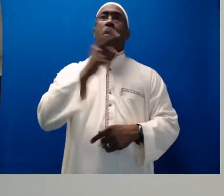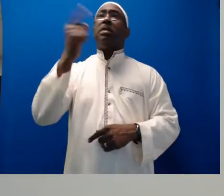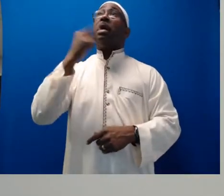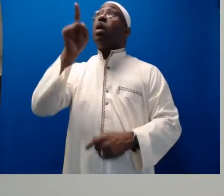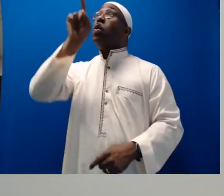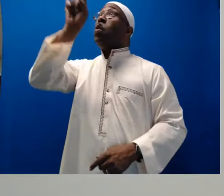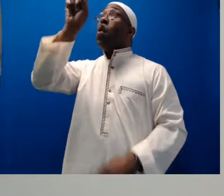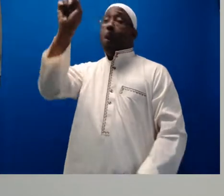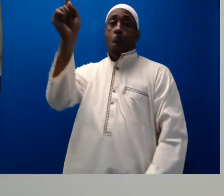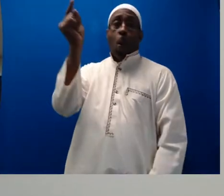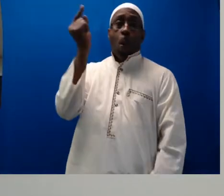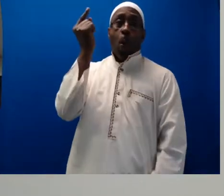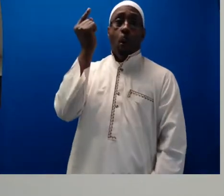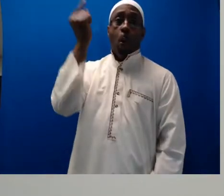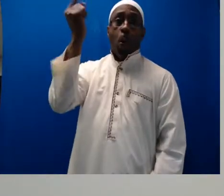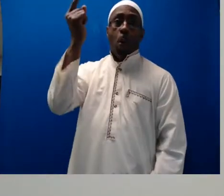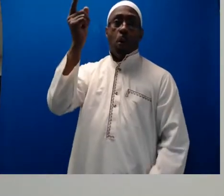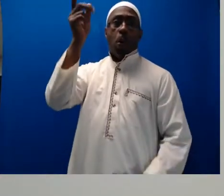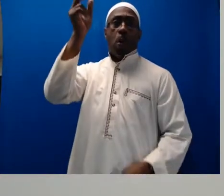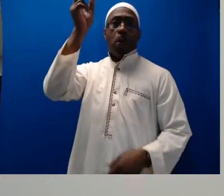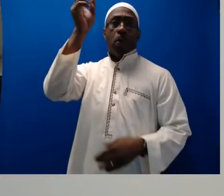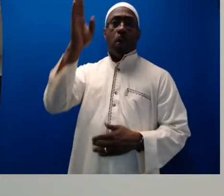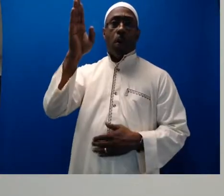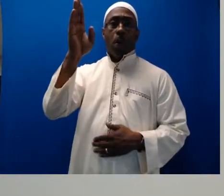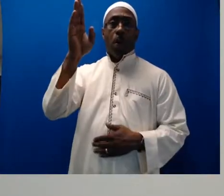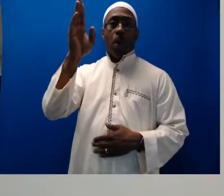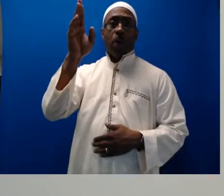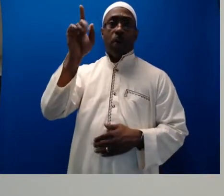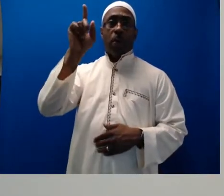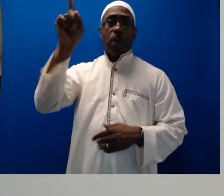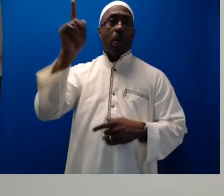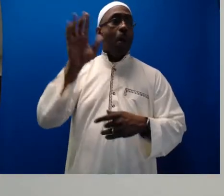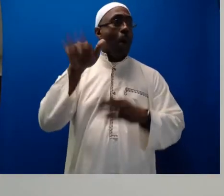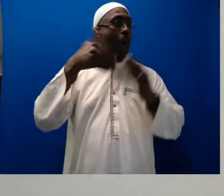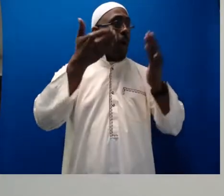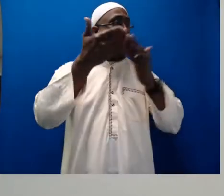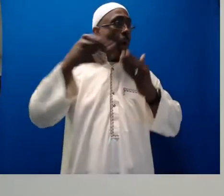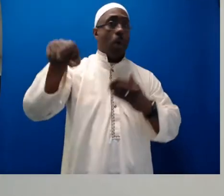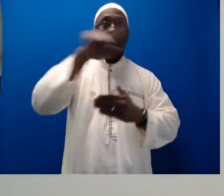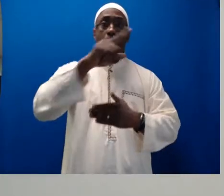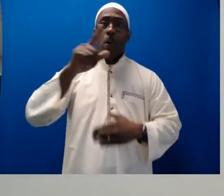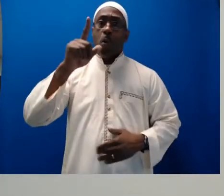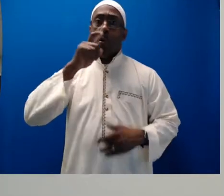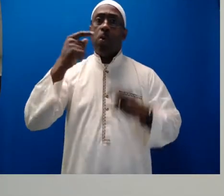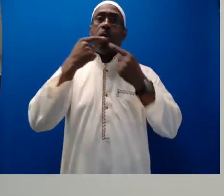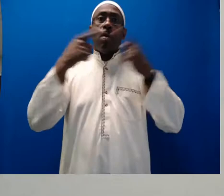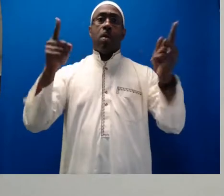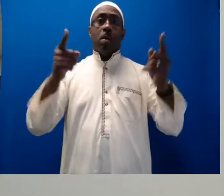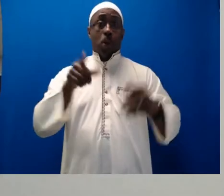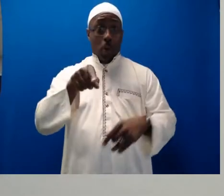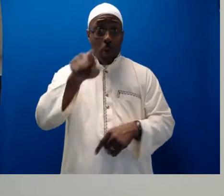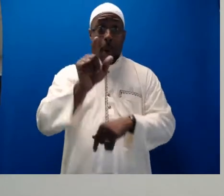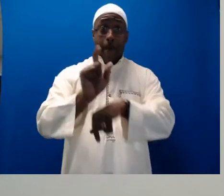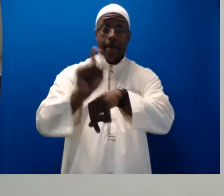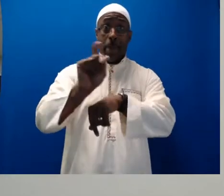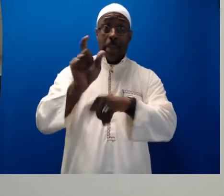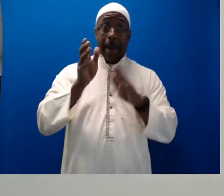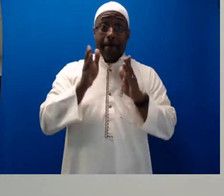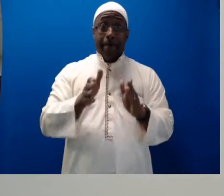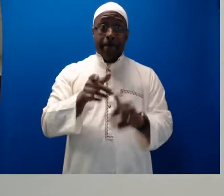ilaha illallah wa ashhadu anna Muhammadan Rasulullah. So everyone that considers themselves a Muslim, a